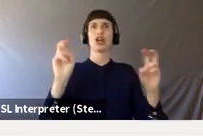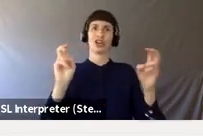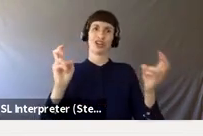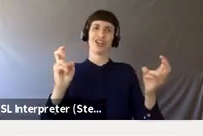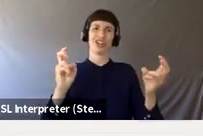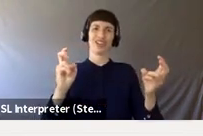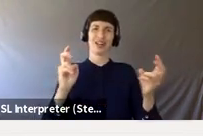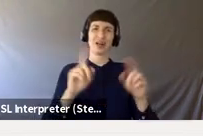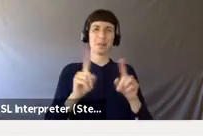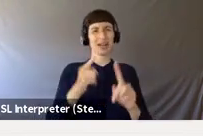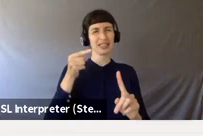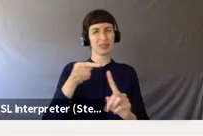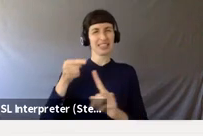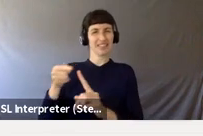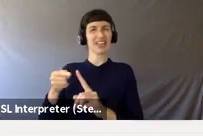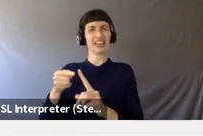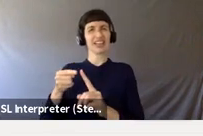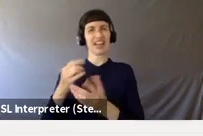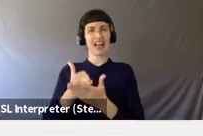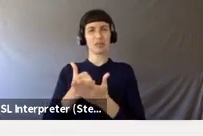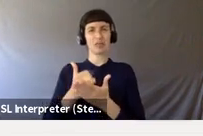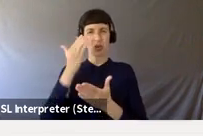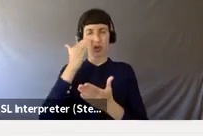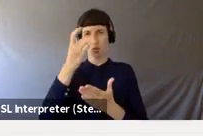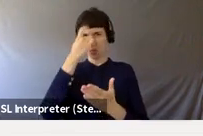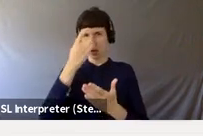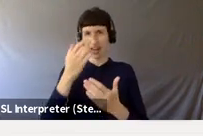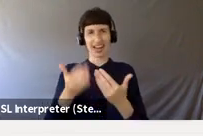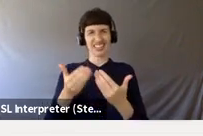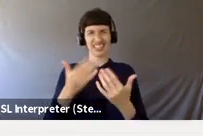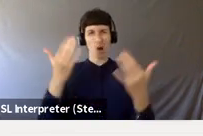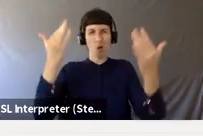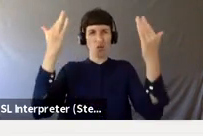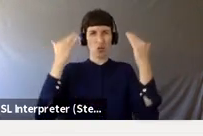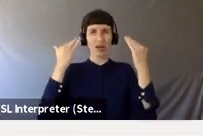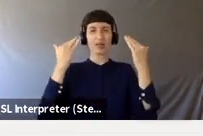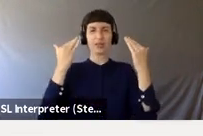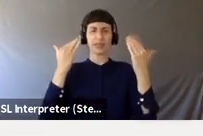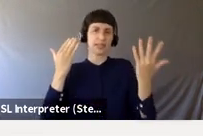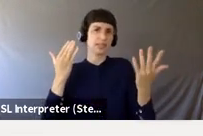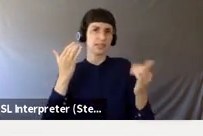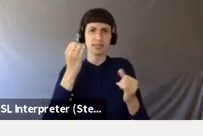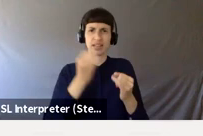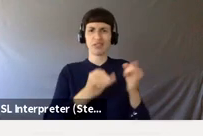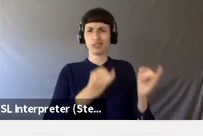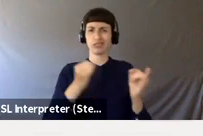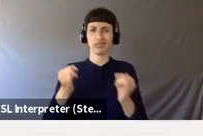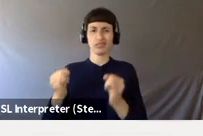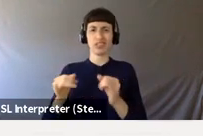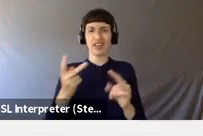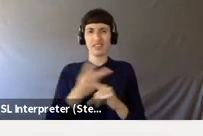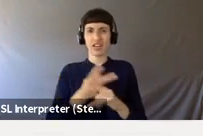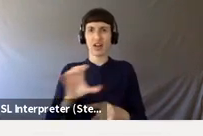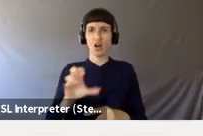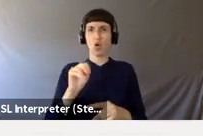you know how your brain goes. You're like, I have all of these things. You're like, I'm not ready to do this. I don't know about you, but you find your own system and way to make sure that you bring the best for your